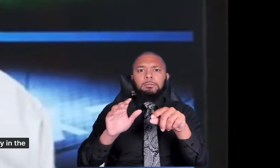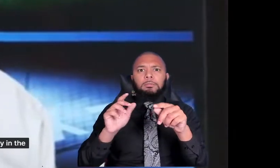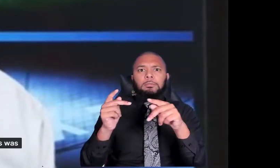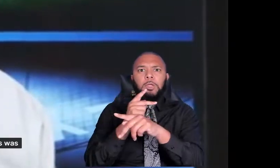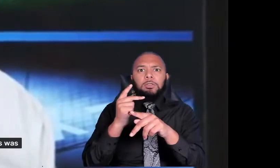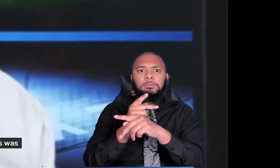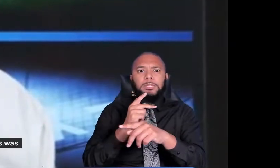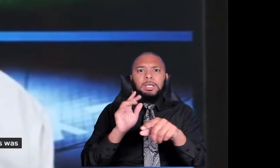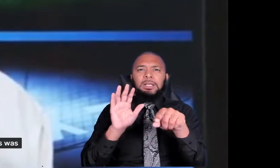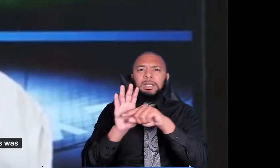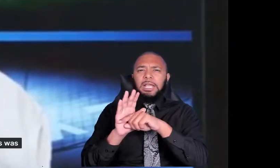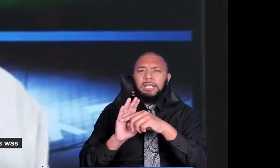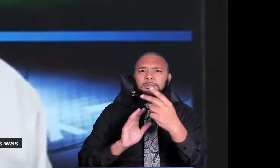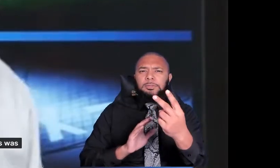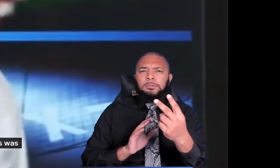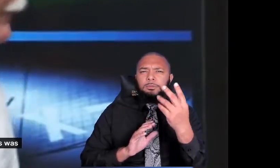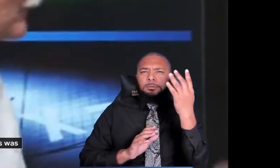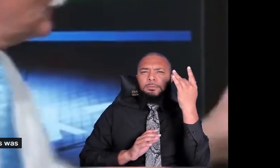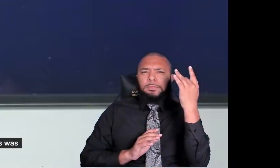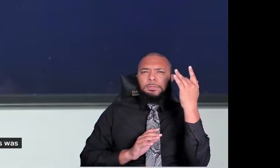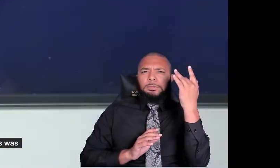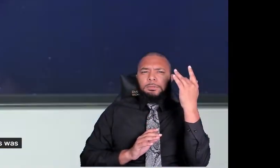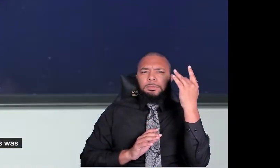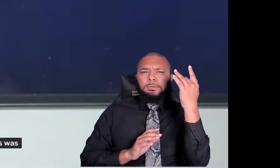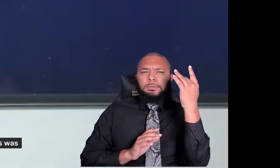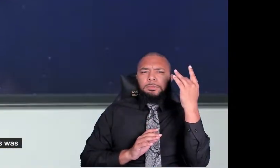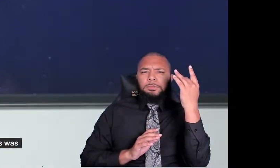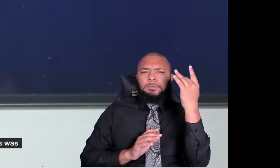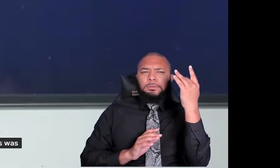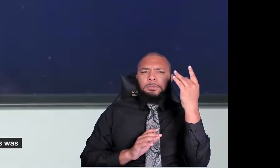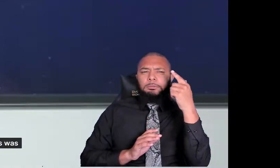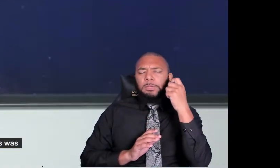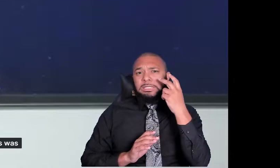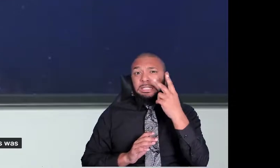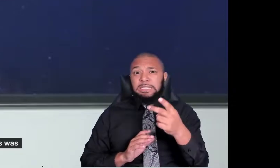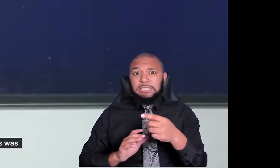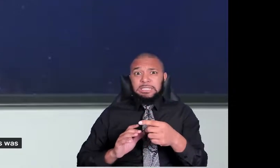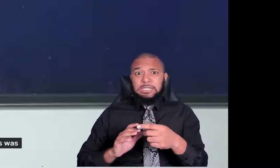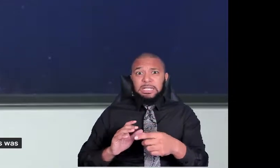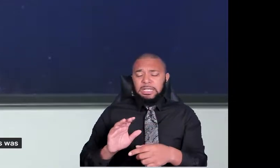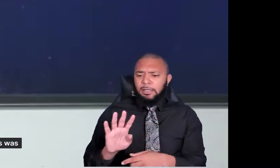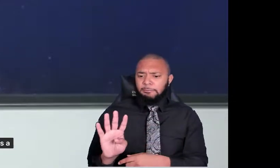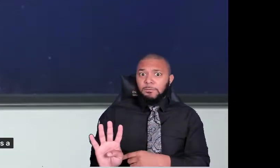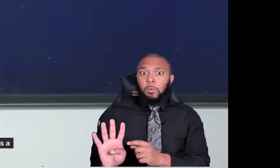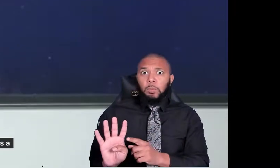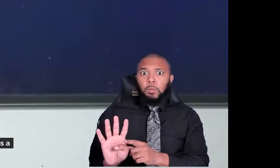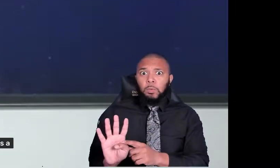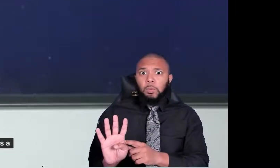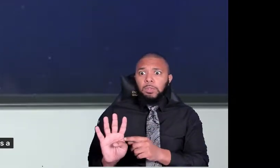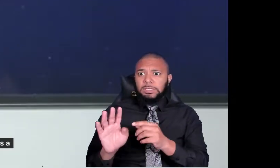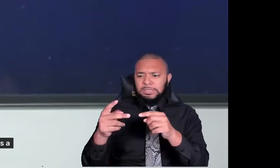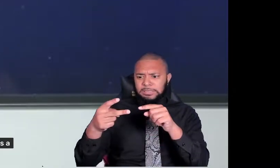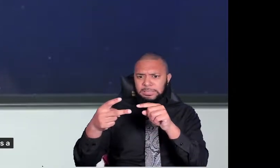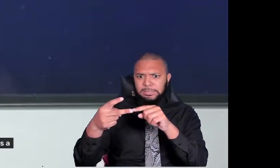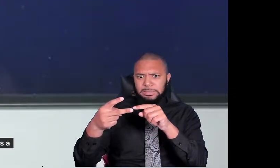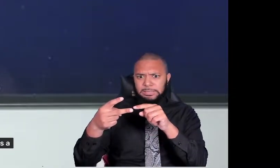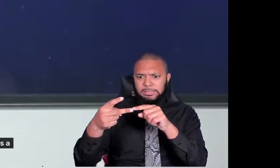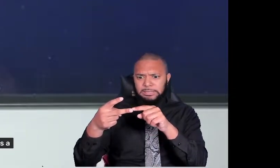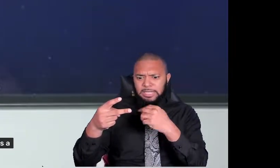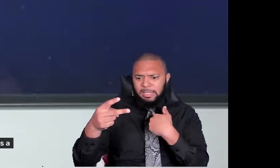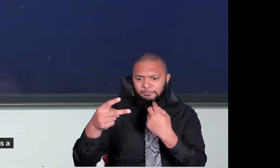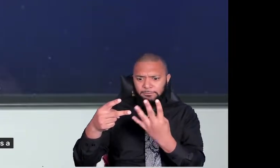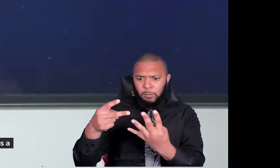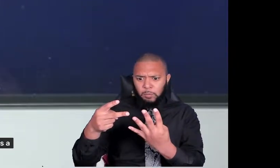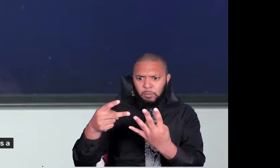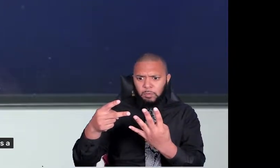did I take negative 2? Because I was noticing that this was a 4, and I was thinking, well, if this